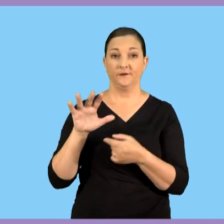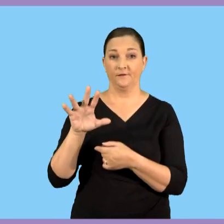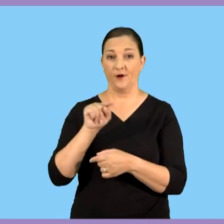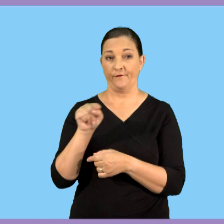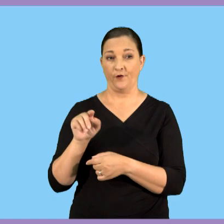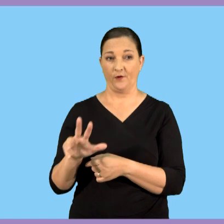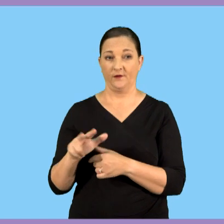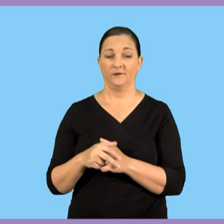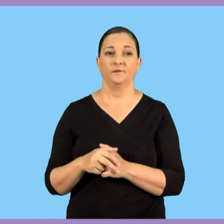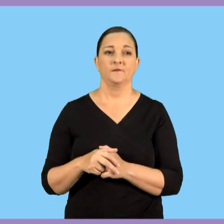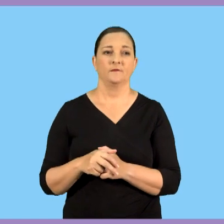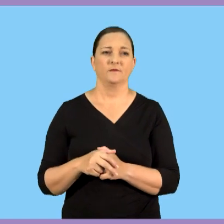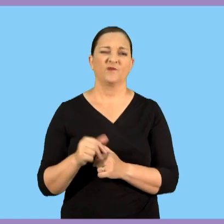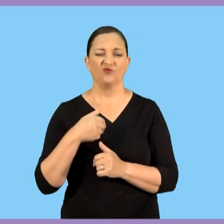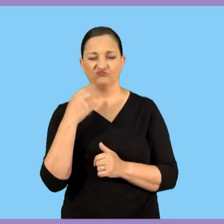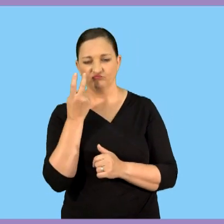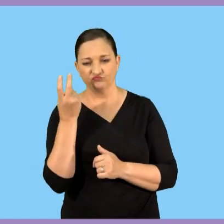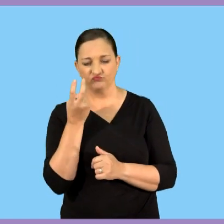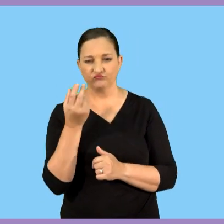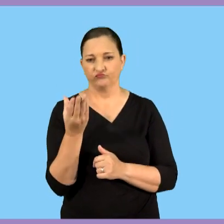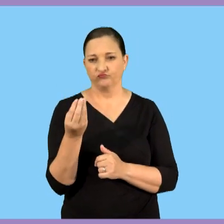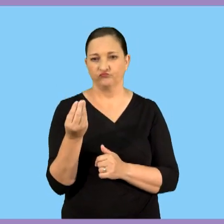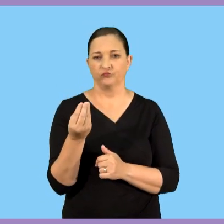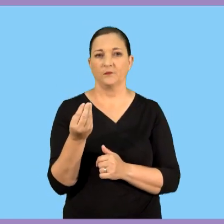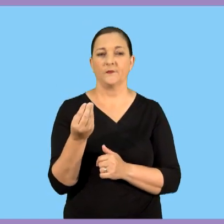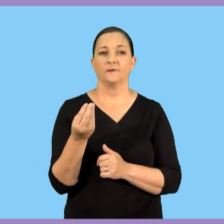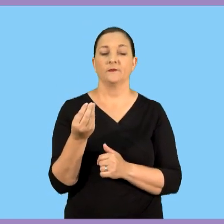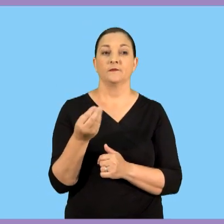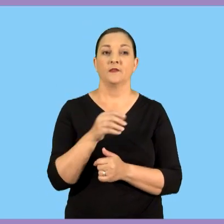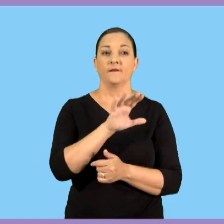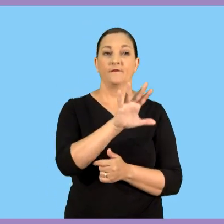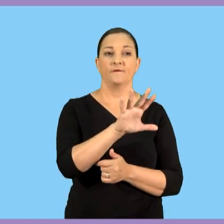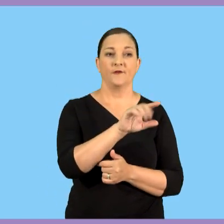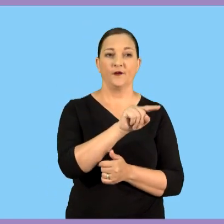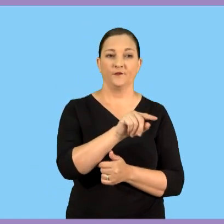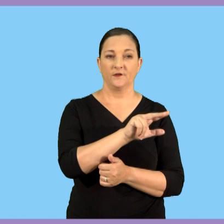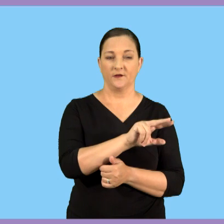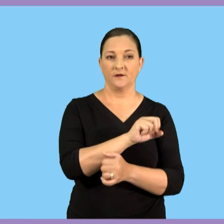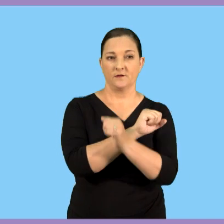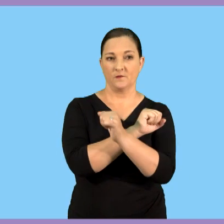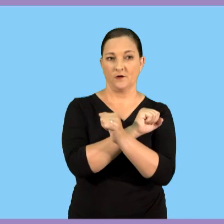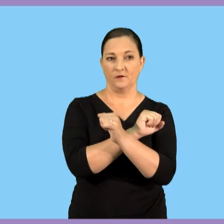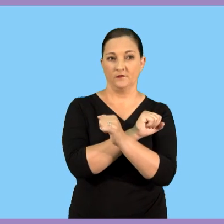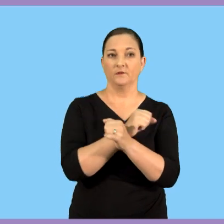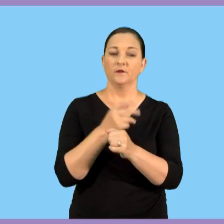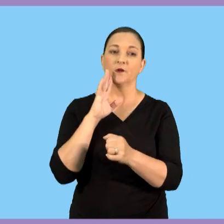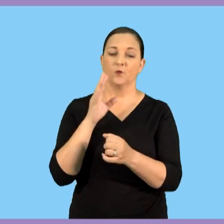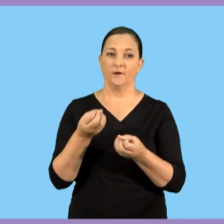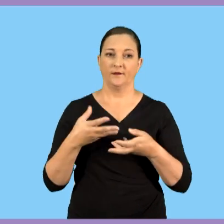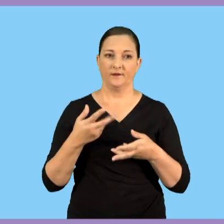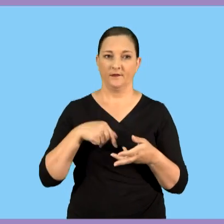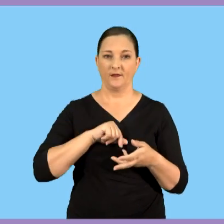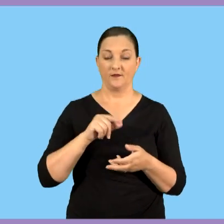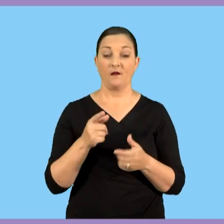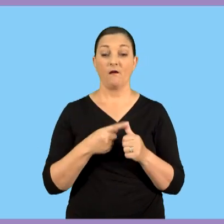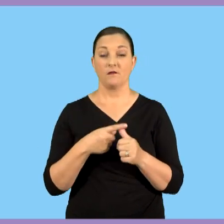8. And again, we are looking for a number that is of the same sign. And when we multiply it, it is going to give